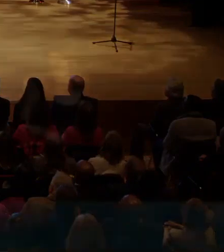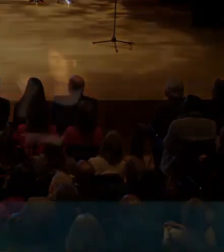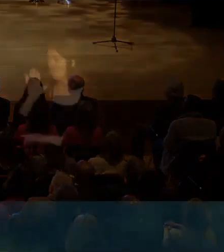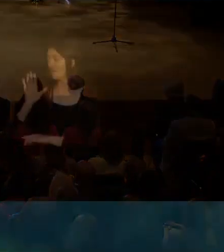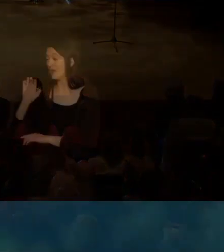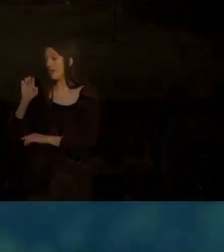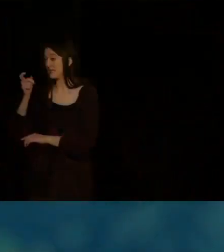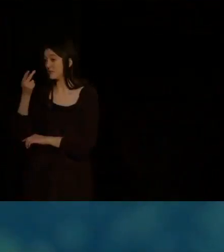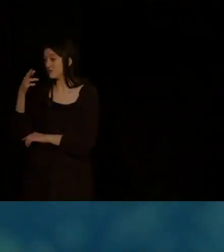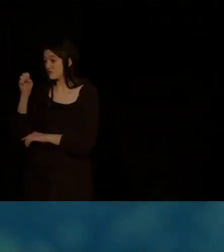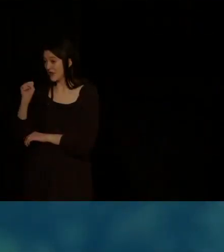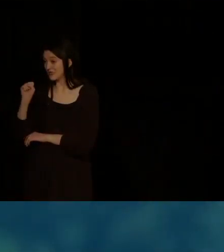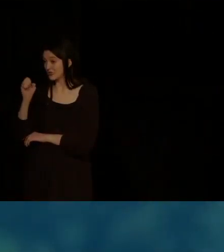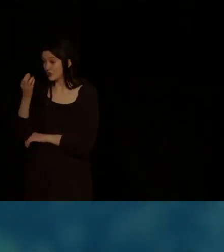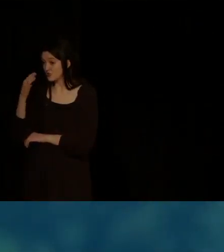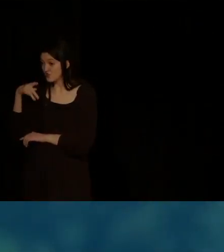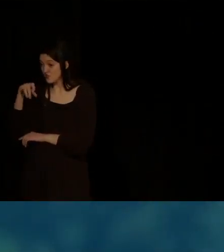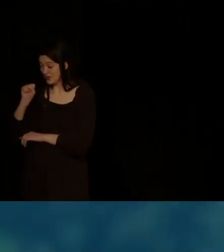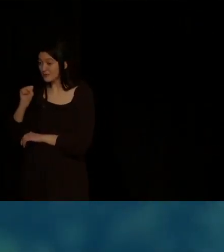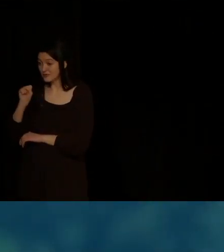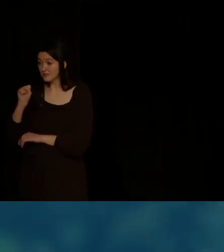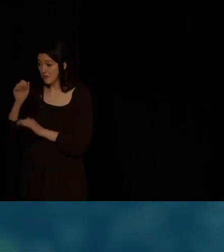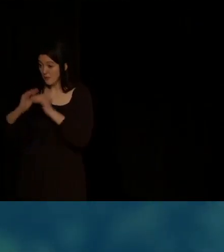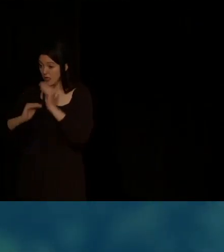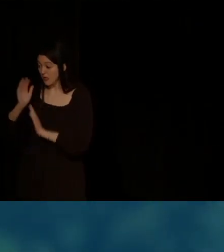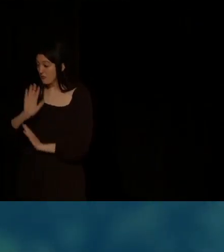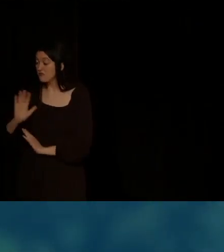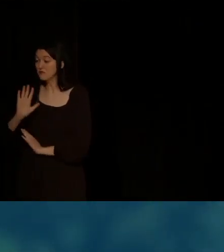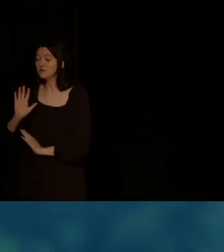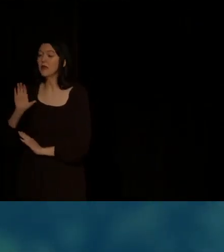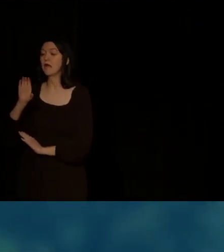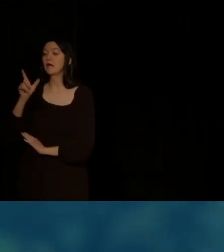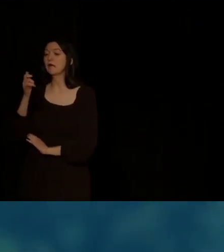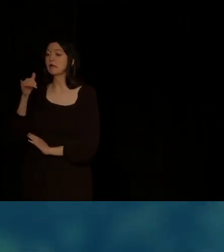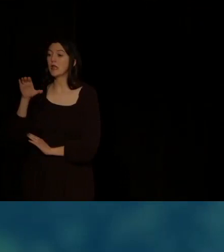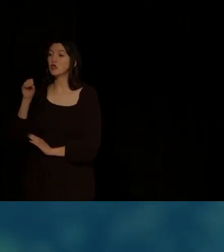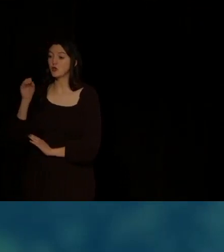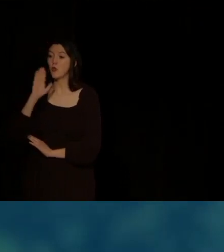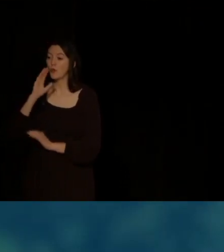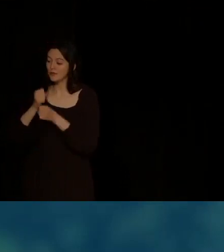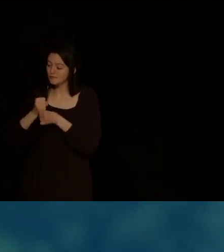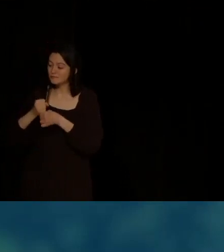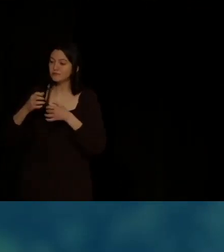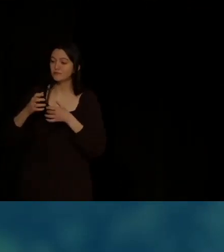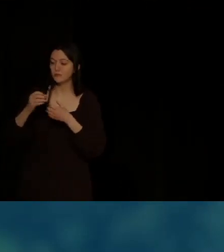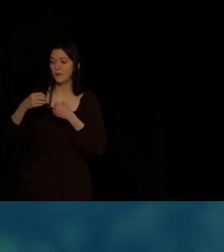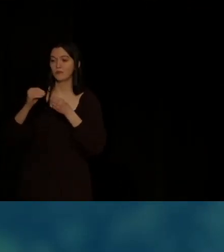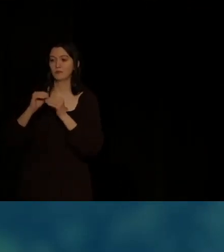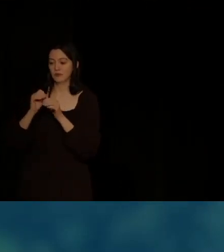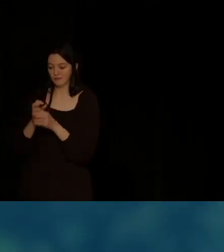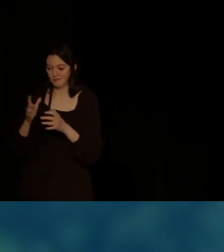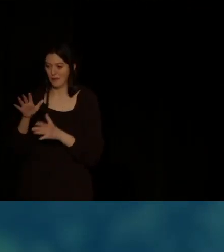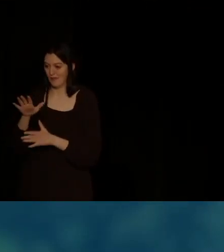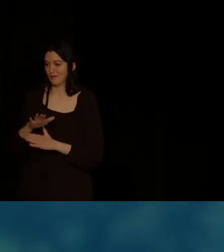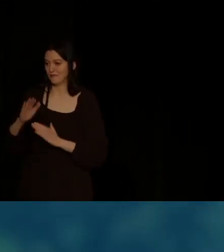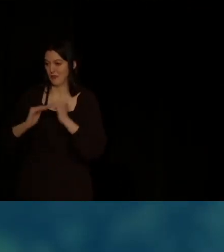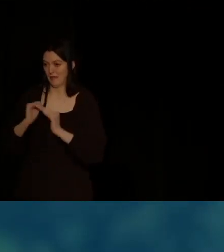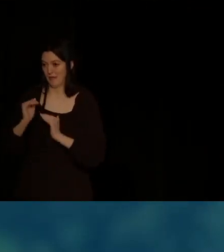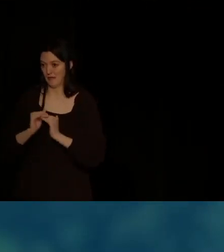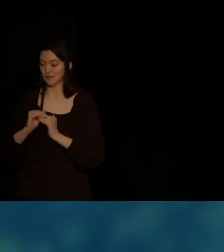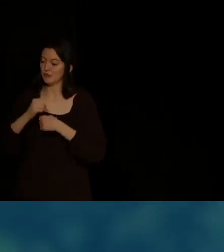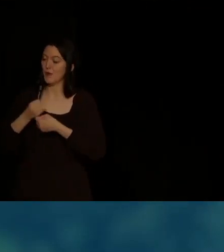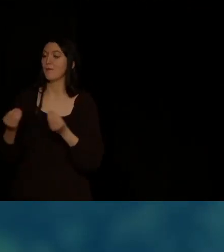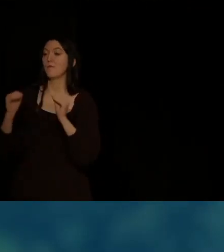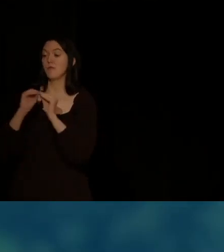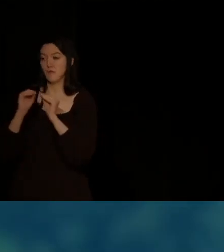has announced it's going to move and expand its office, creating another 400 jobs for our region. And last